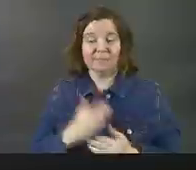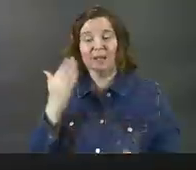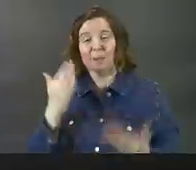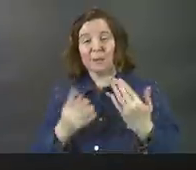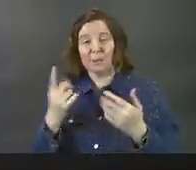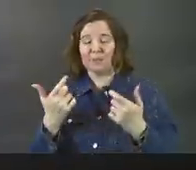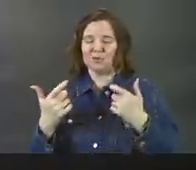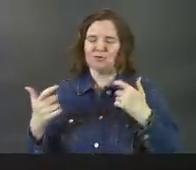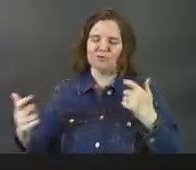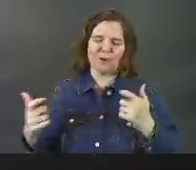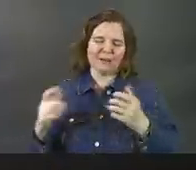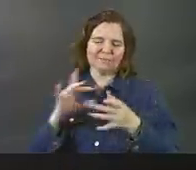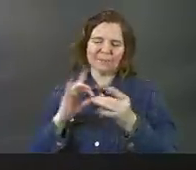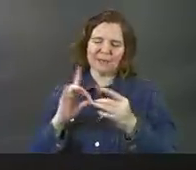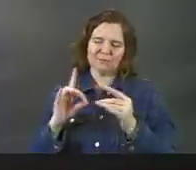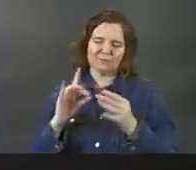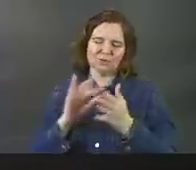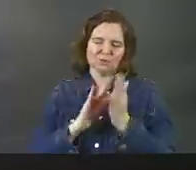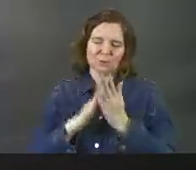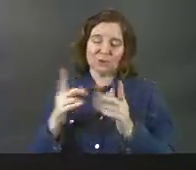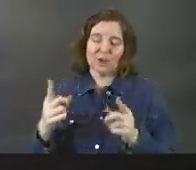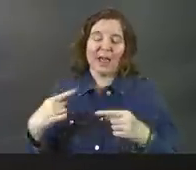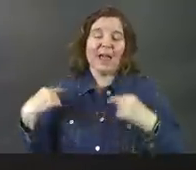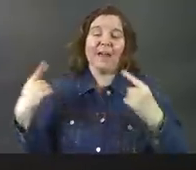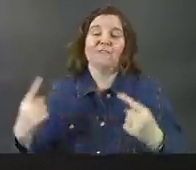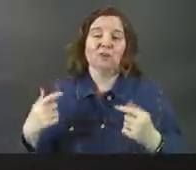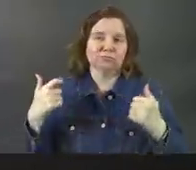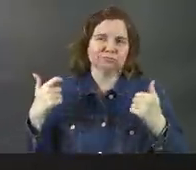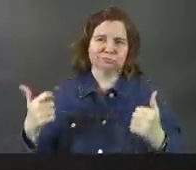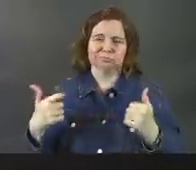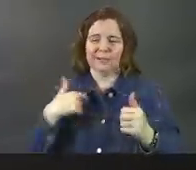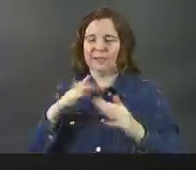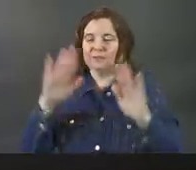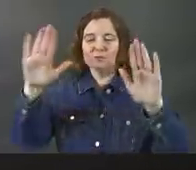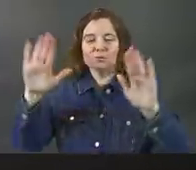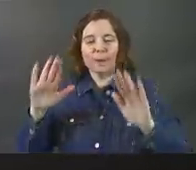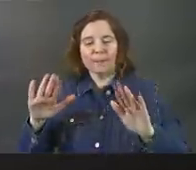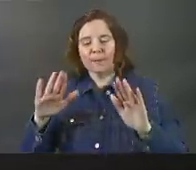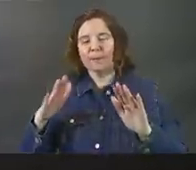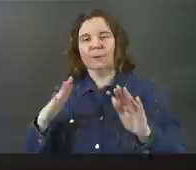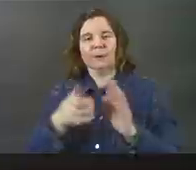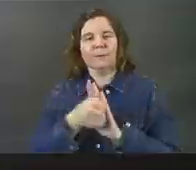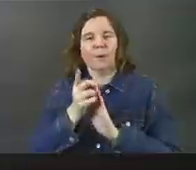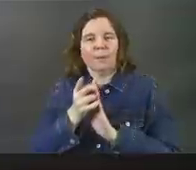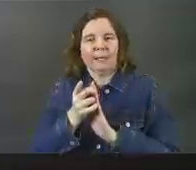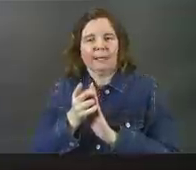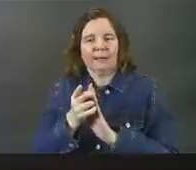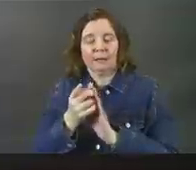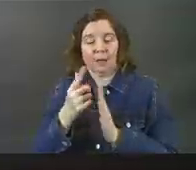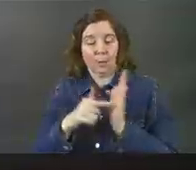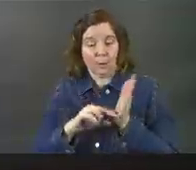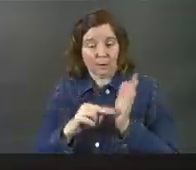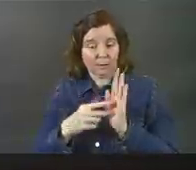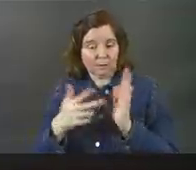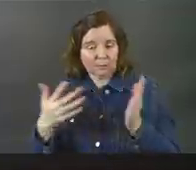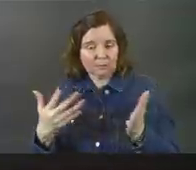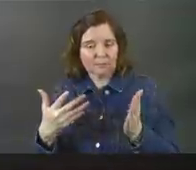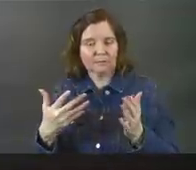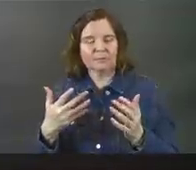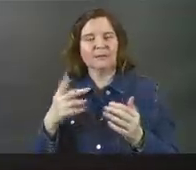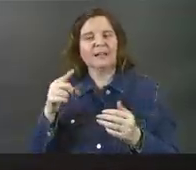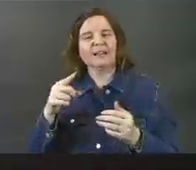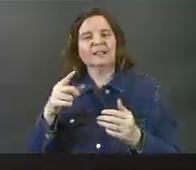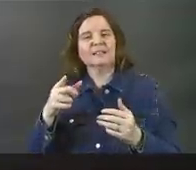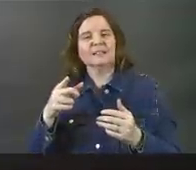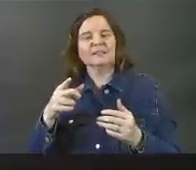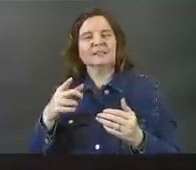Probably one of the greatest passages of scripture ever, right? Like, it's this incredible moment. And what it is